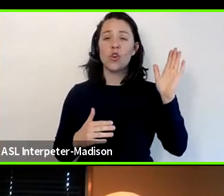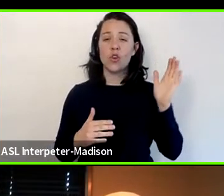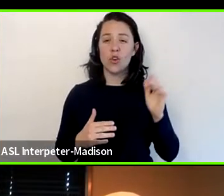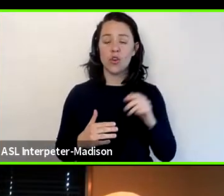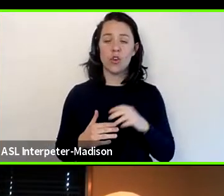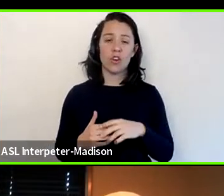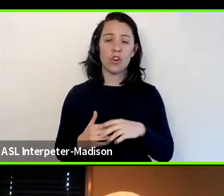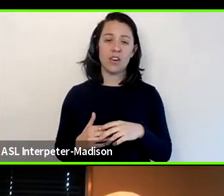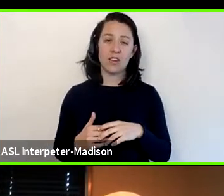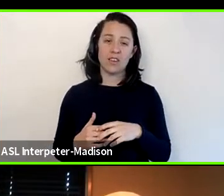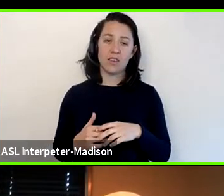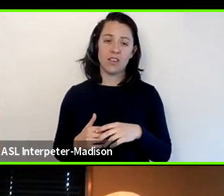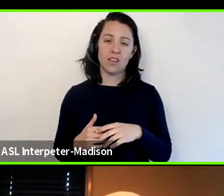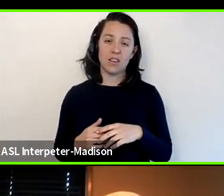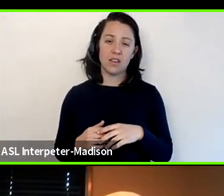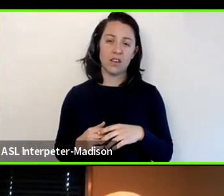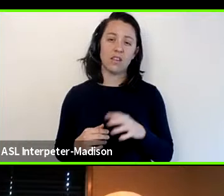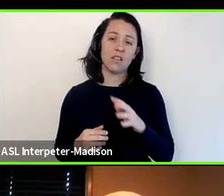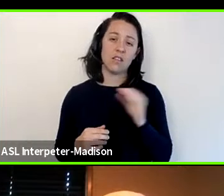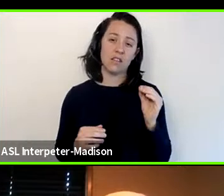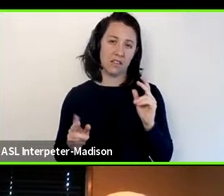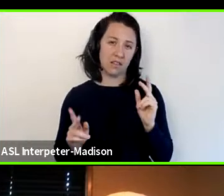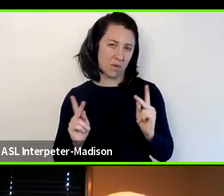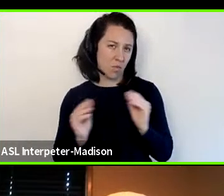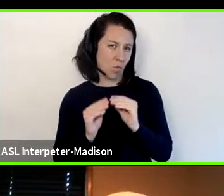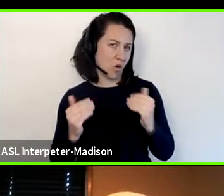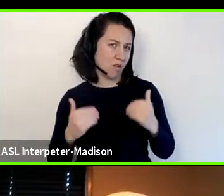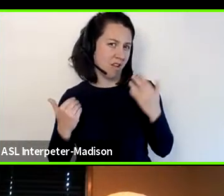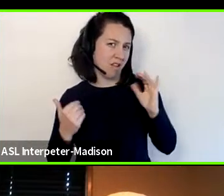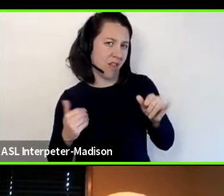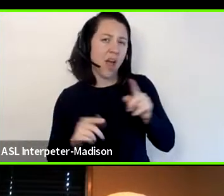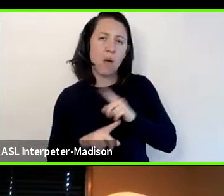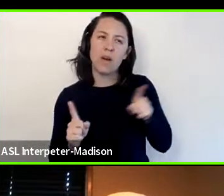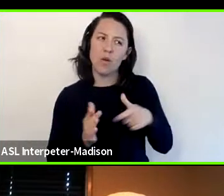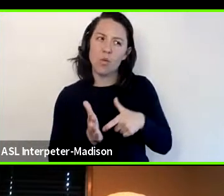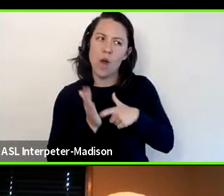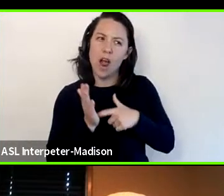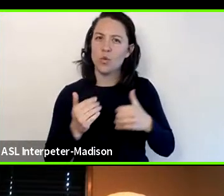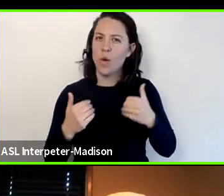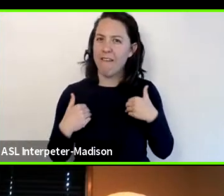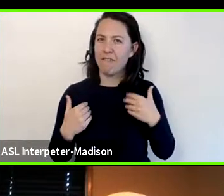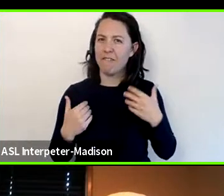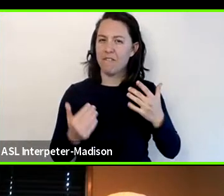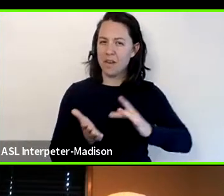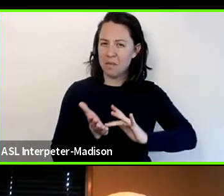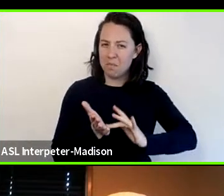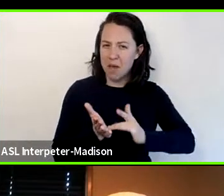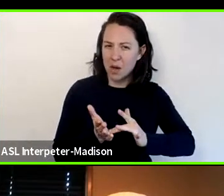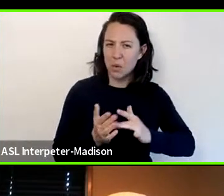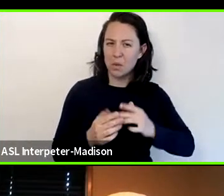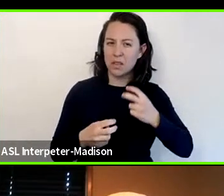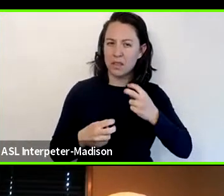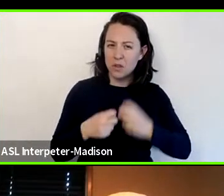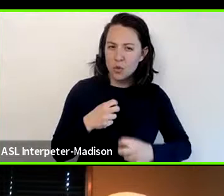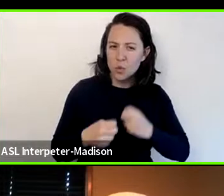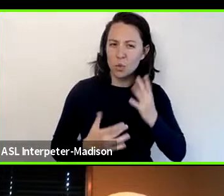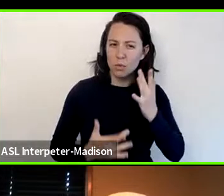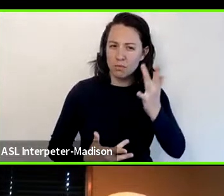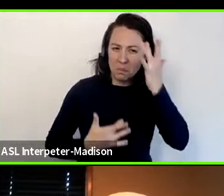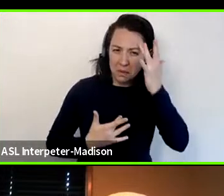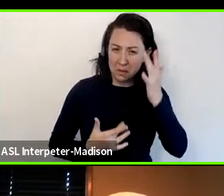you have people younger than that, but they need to have some kind of medical issue, if I'm not